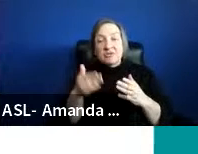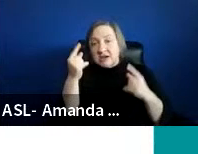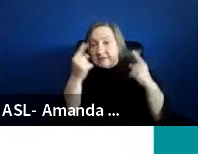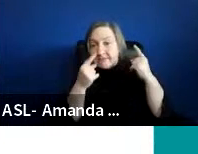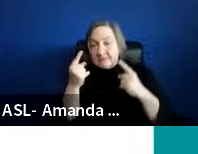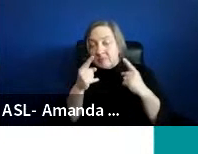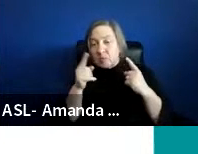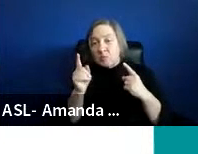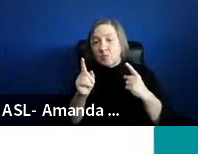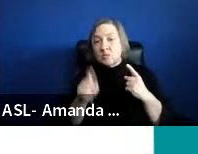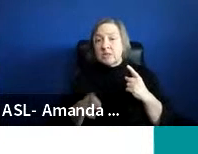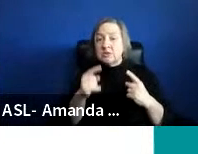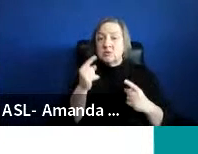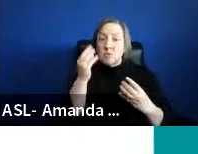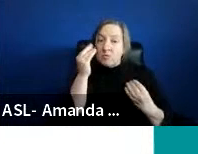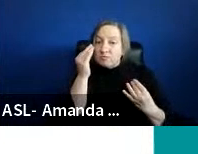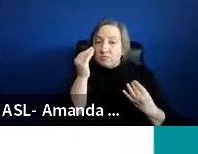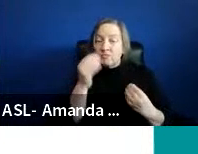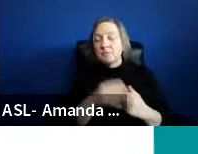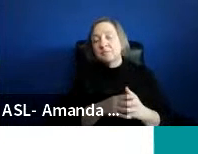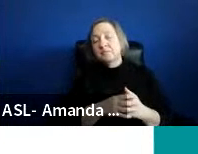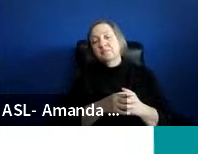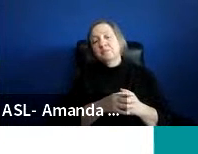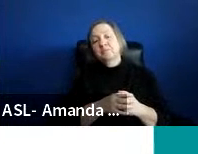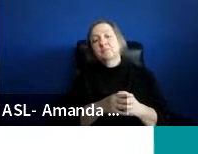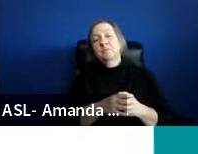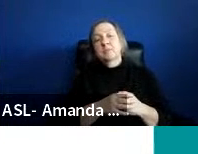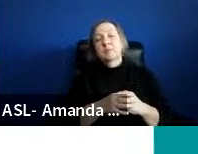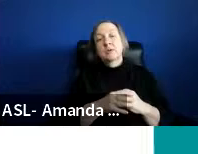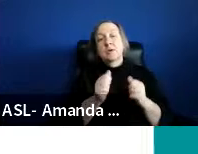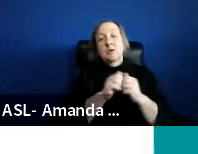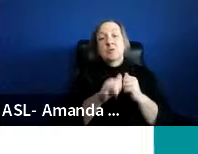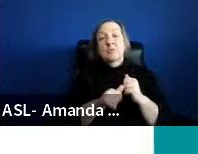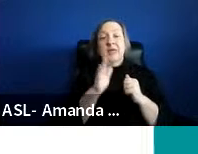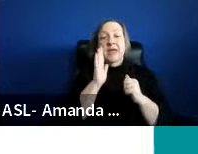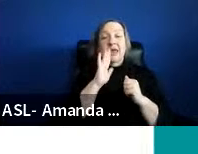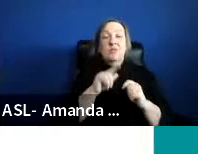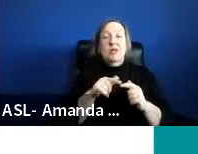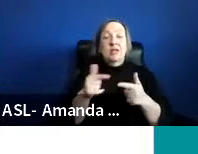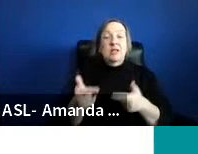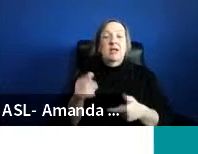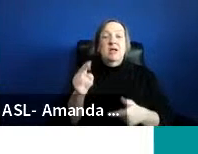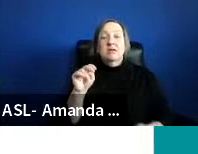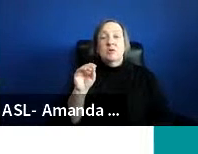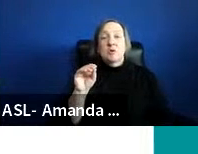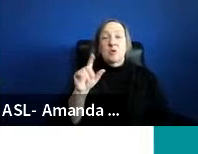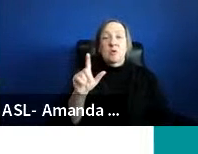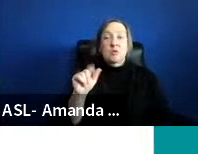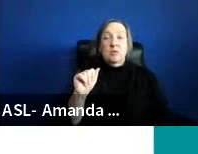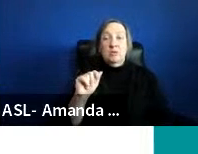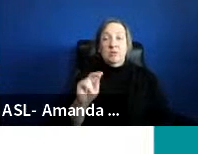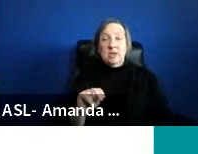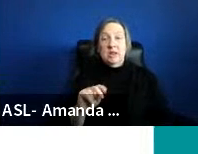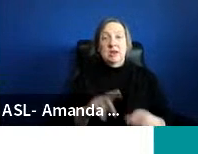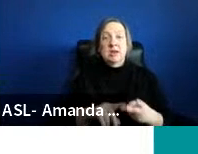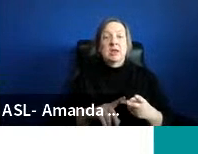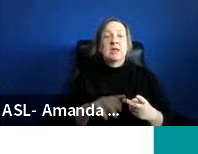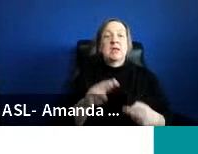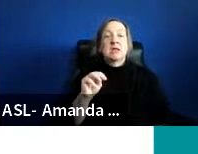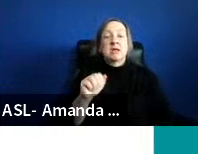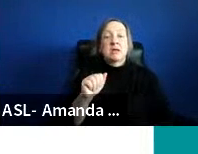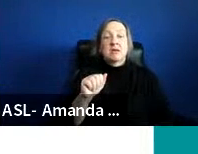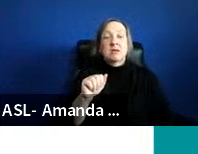we would be thinking about? So with that, I'm going to turn it over to Nolan and then on to Malin